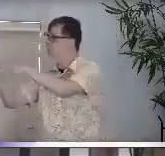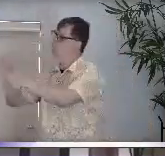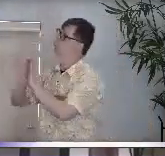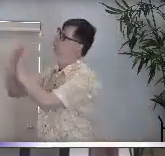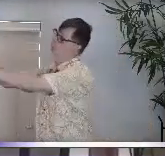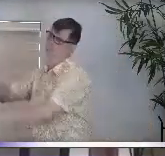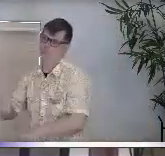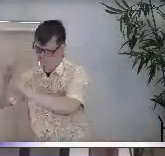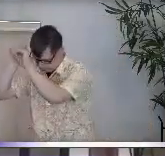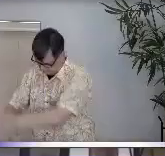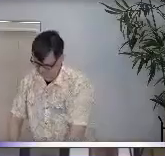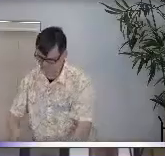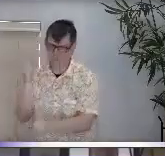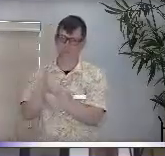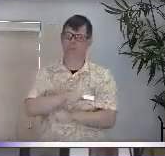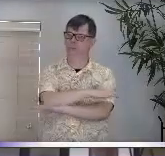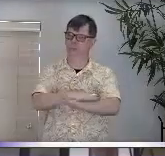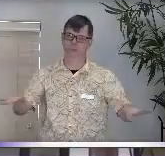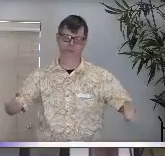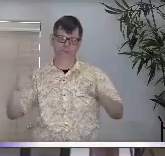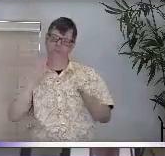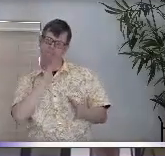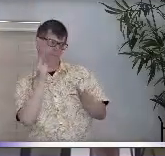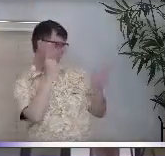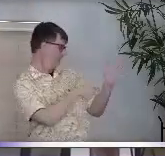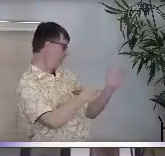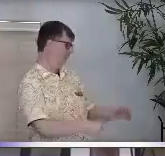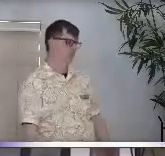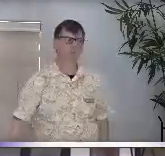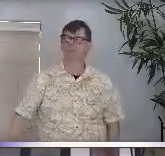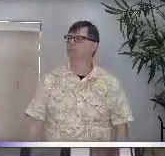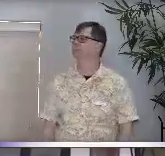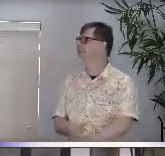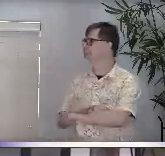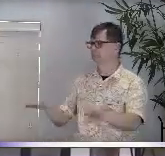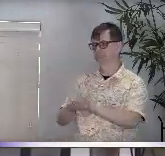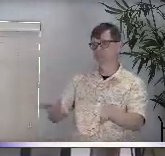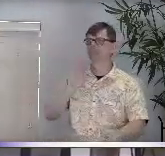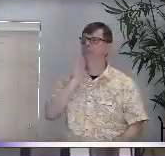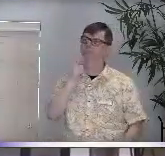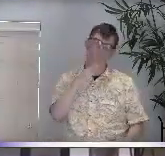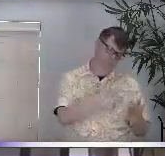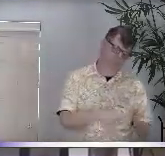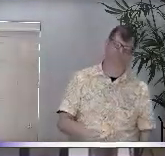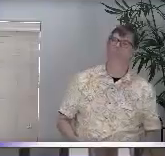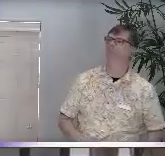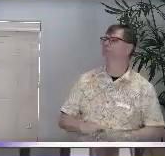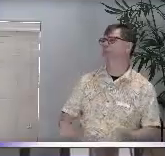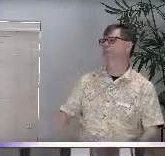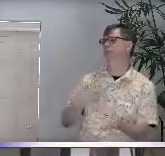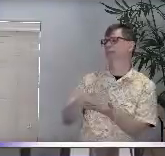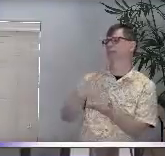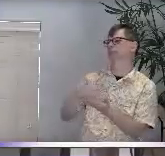lose a job, it cannot not be there. When you're going through a divorce, it cannot not be there. When you don't have enough